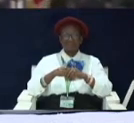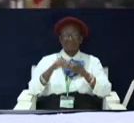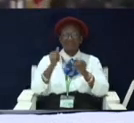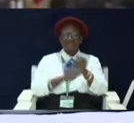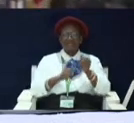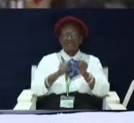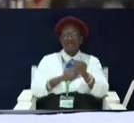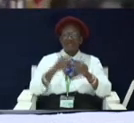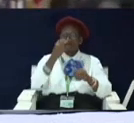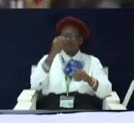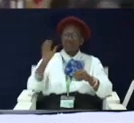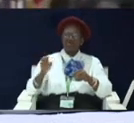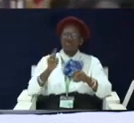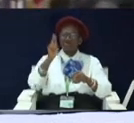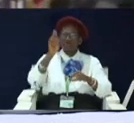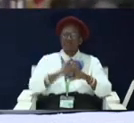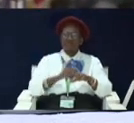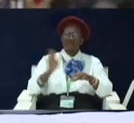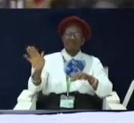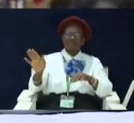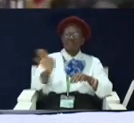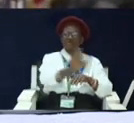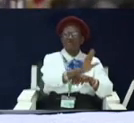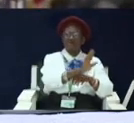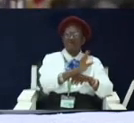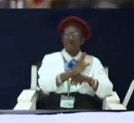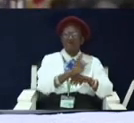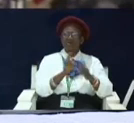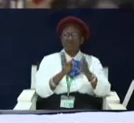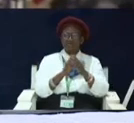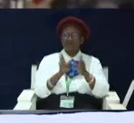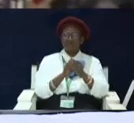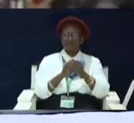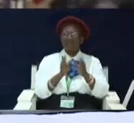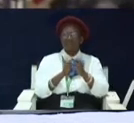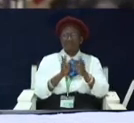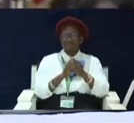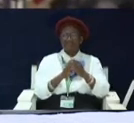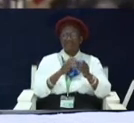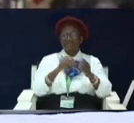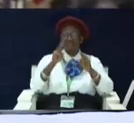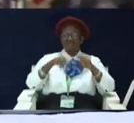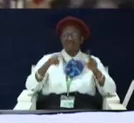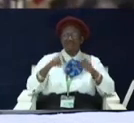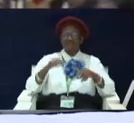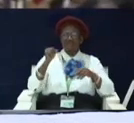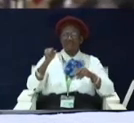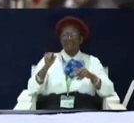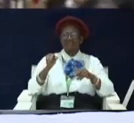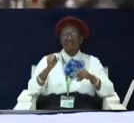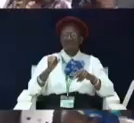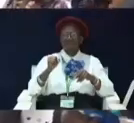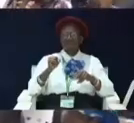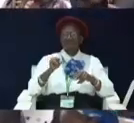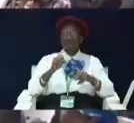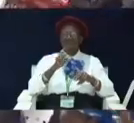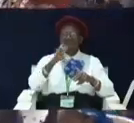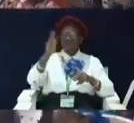Every curse upon your towns, cities, and villages are cancelled